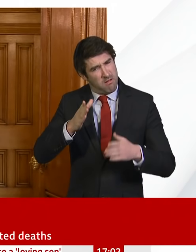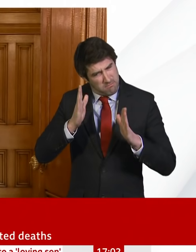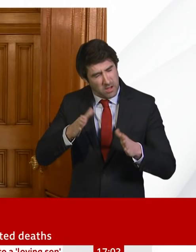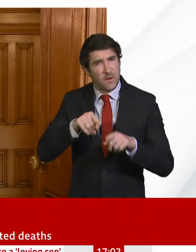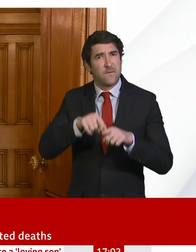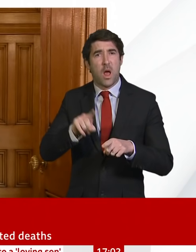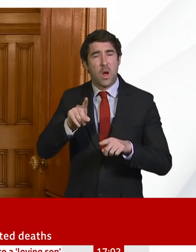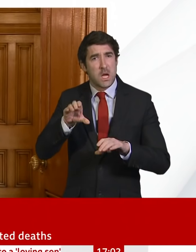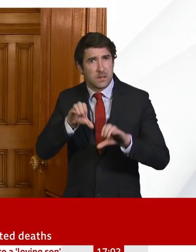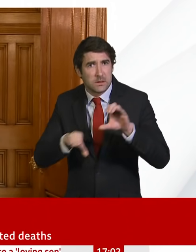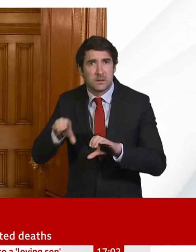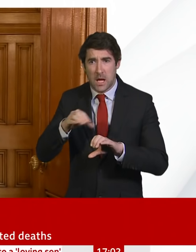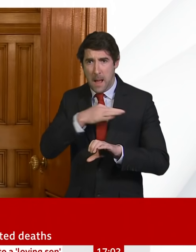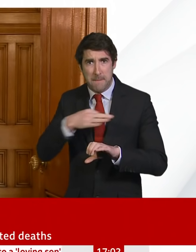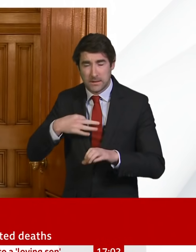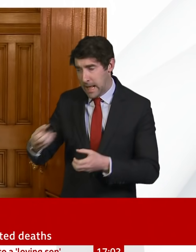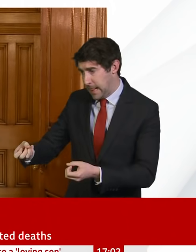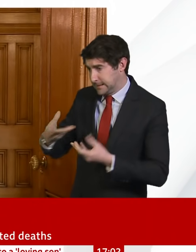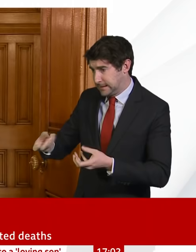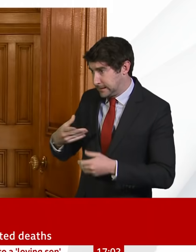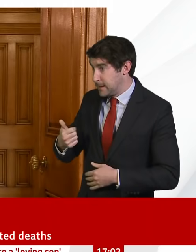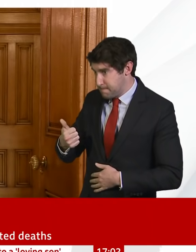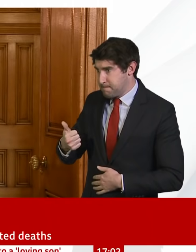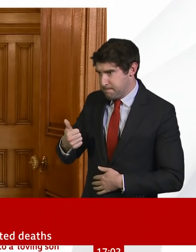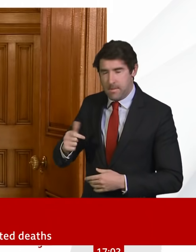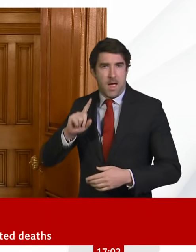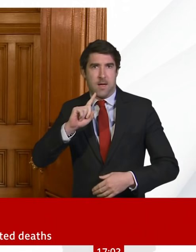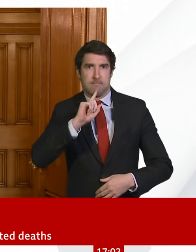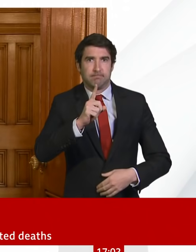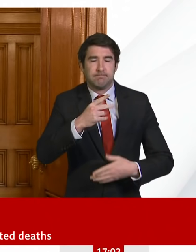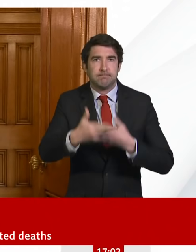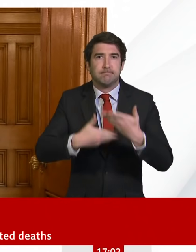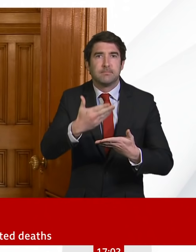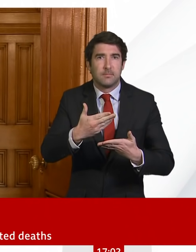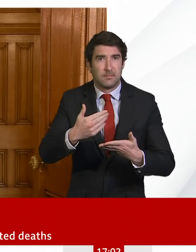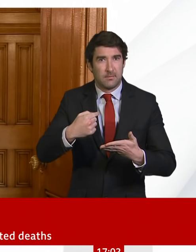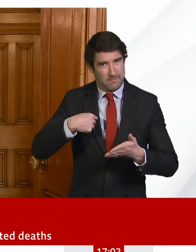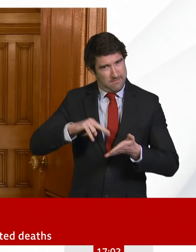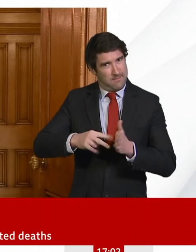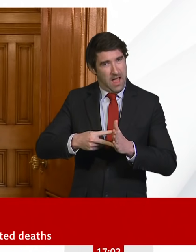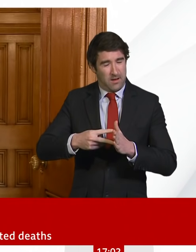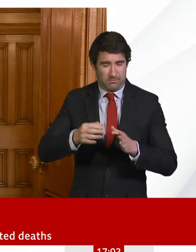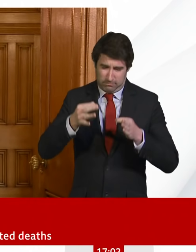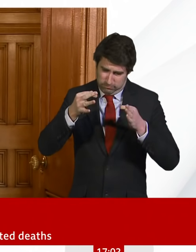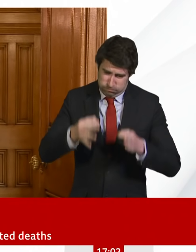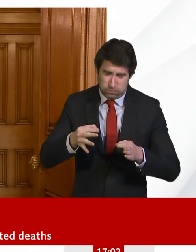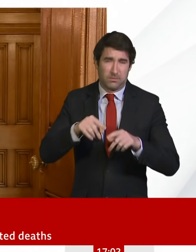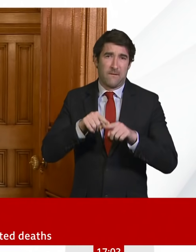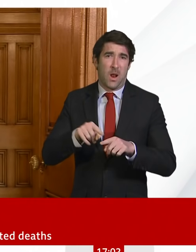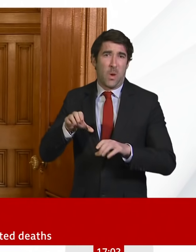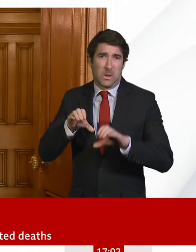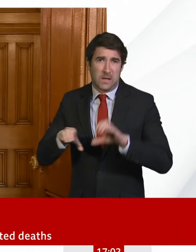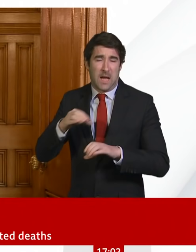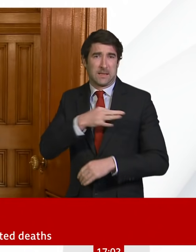right steps at the right time. We're also taking unprecedented action to increase NHS capacity